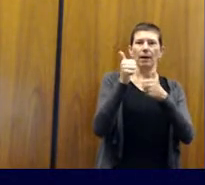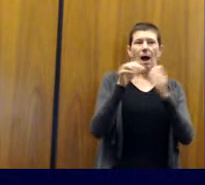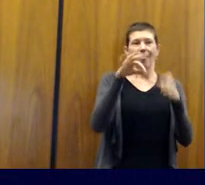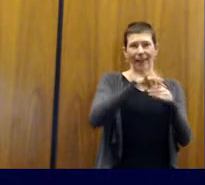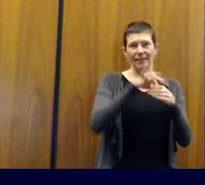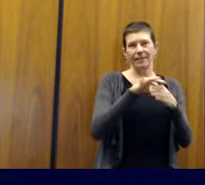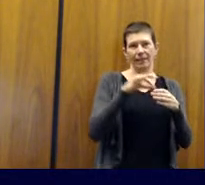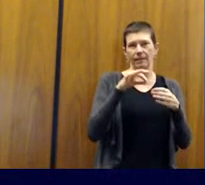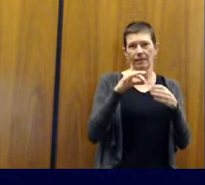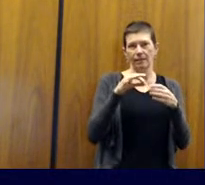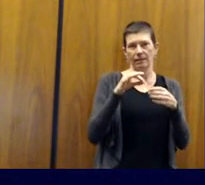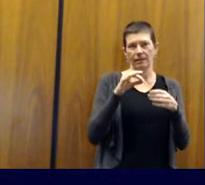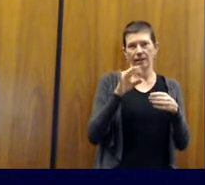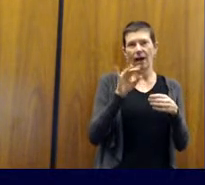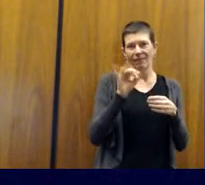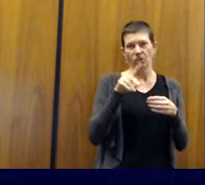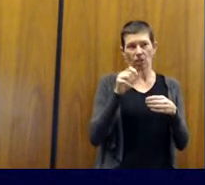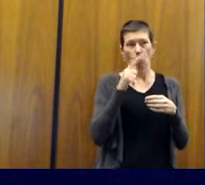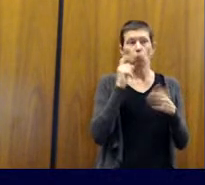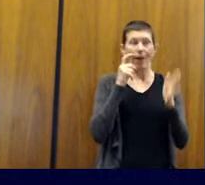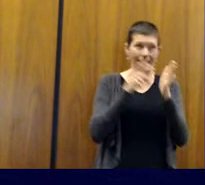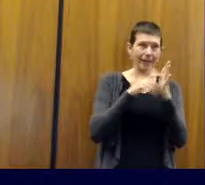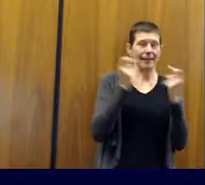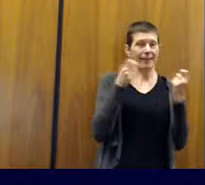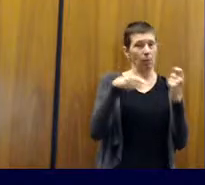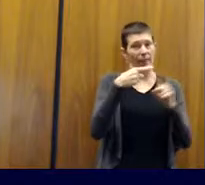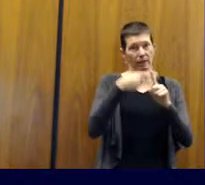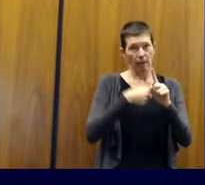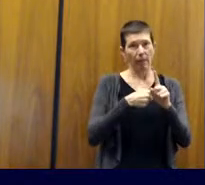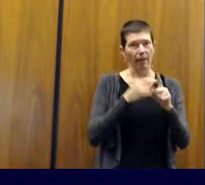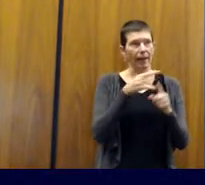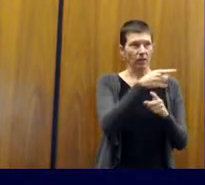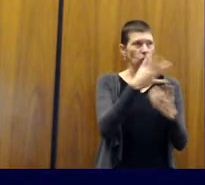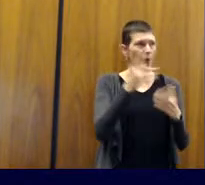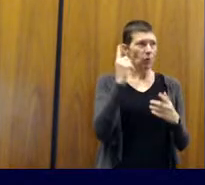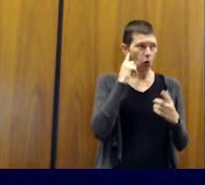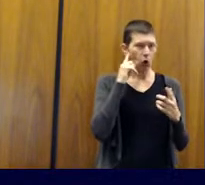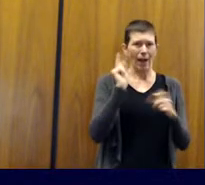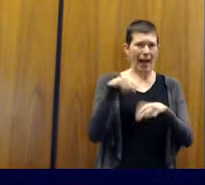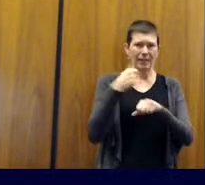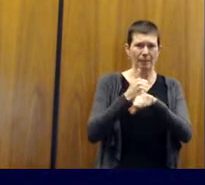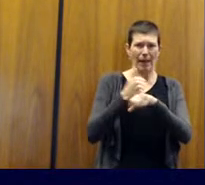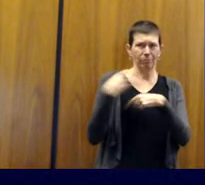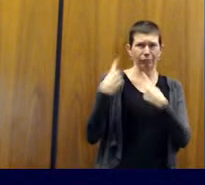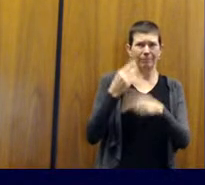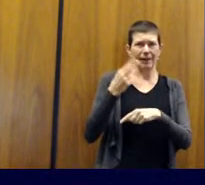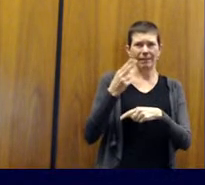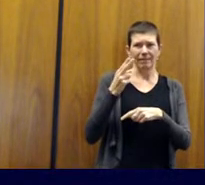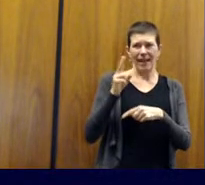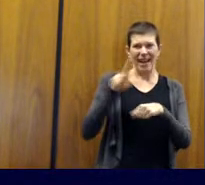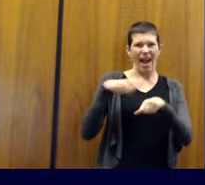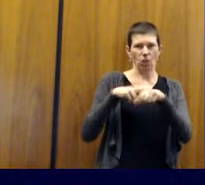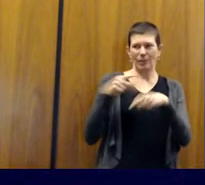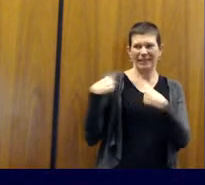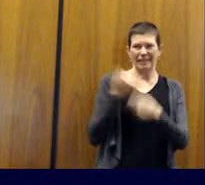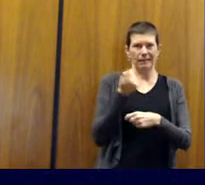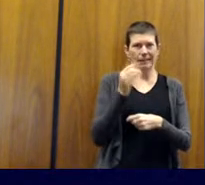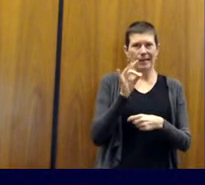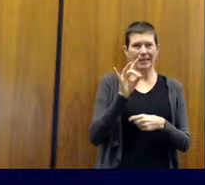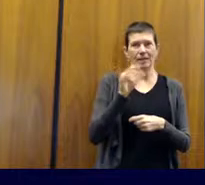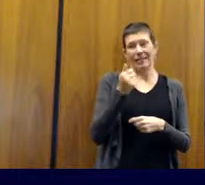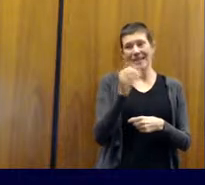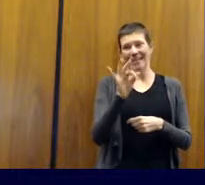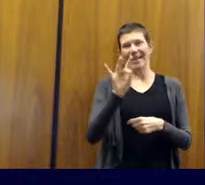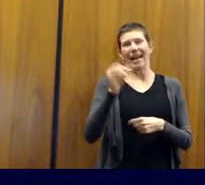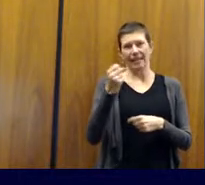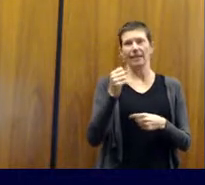and celebrating this month, which, as you heard, has been in place nationally since the 1980s,